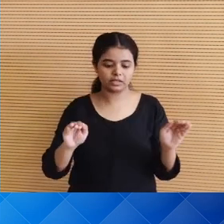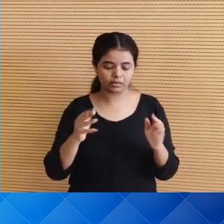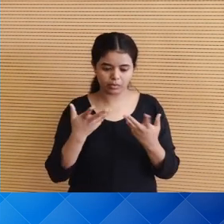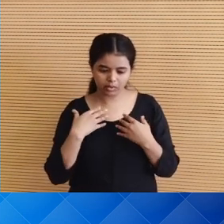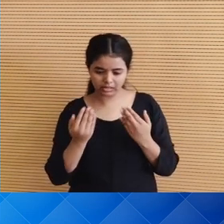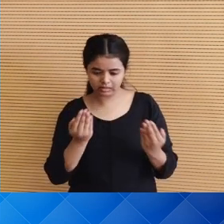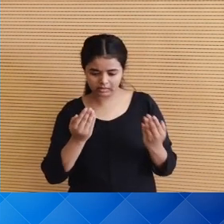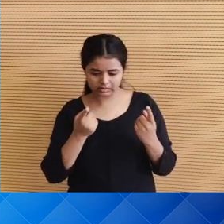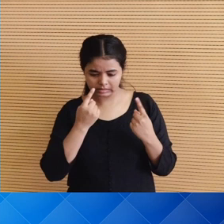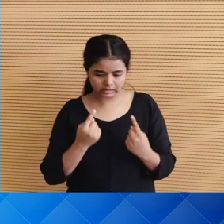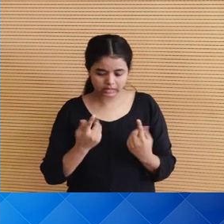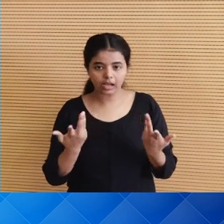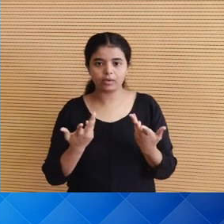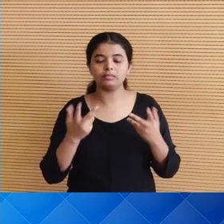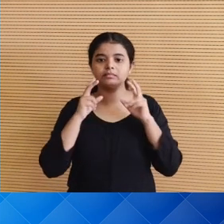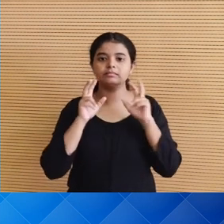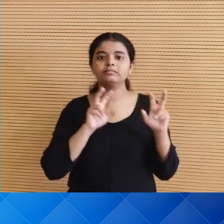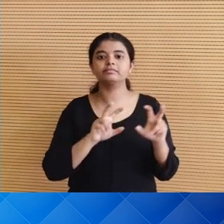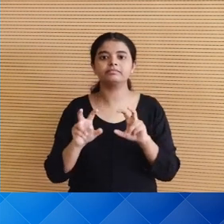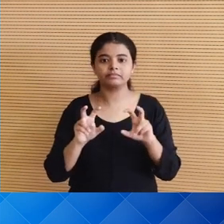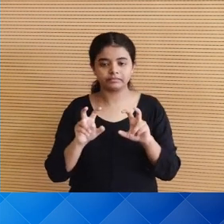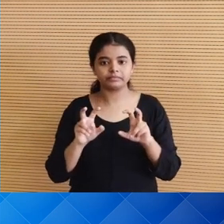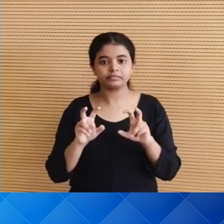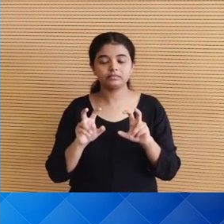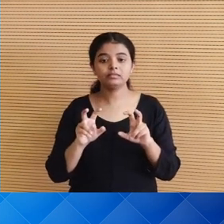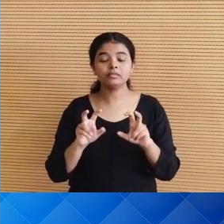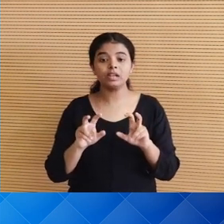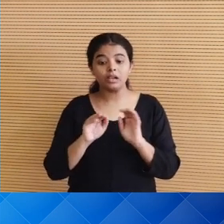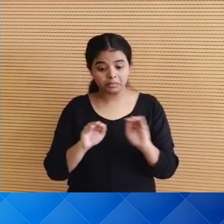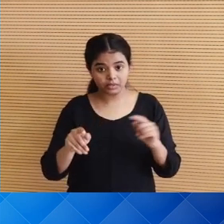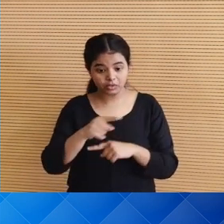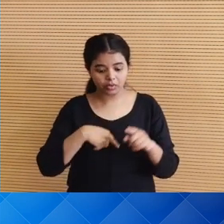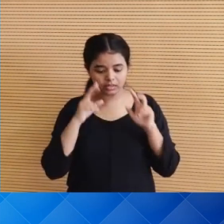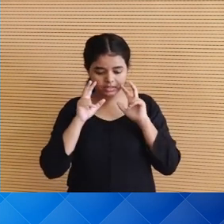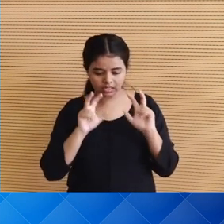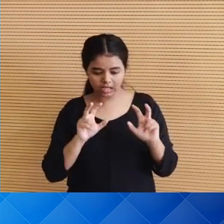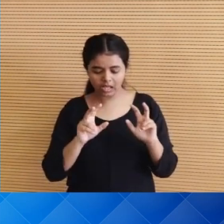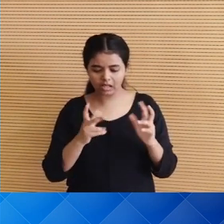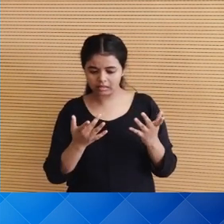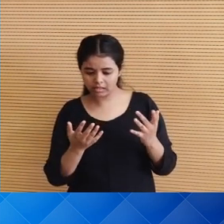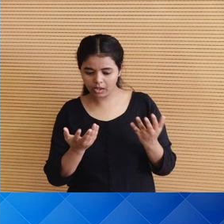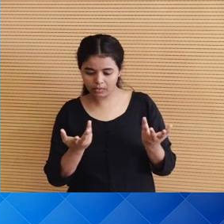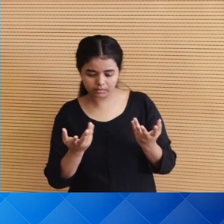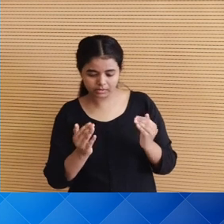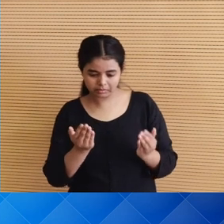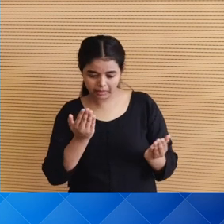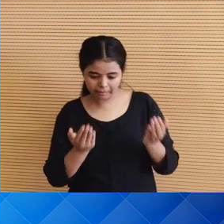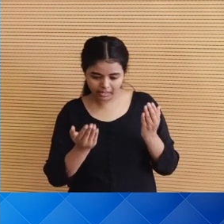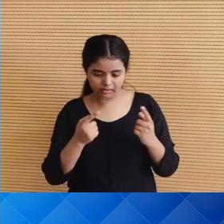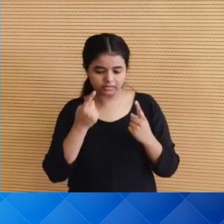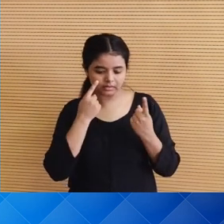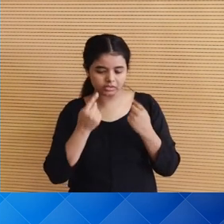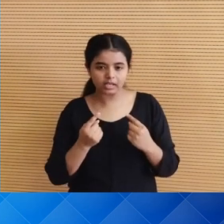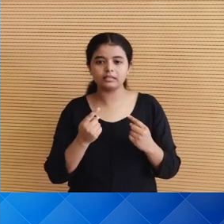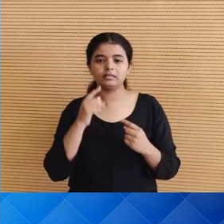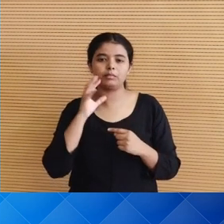observation, analysis of artifacts should be the way to assess the level of the children. Next slide.